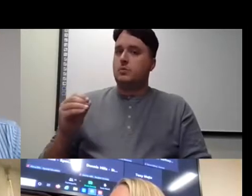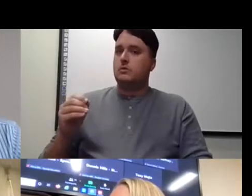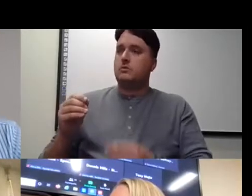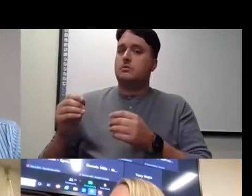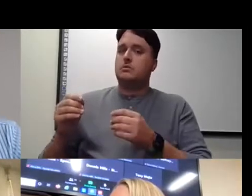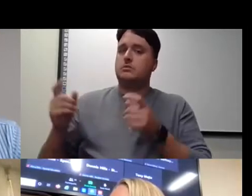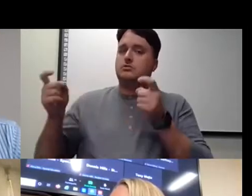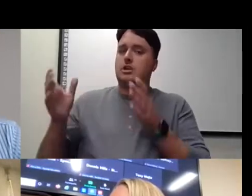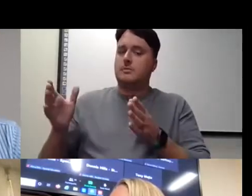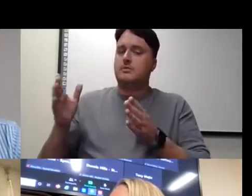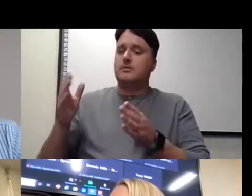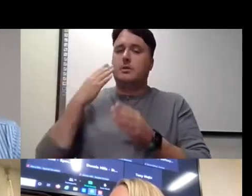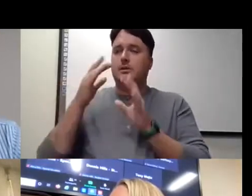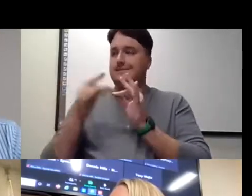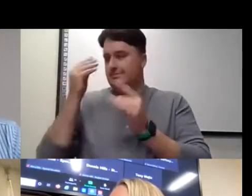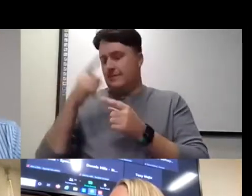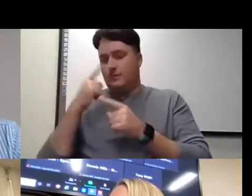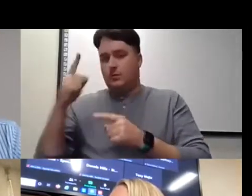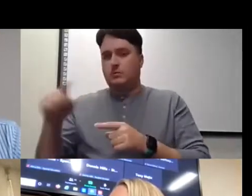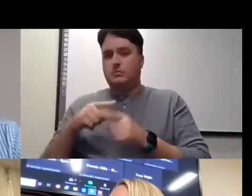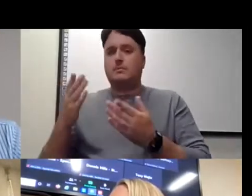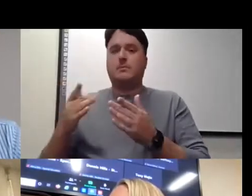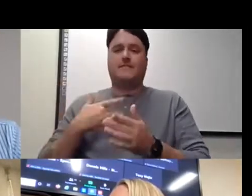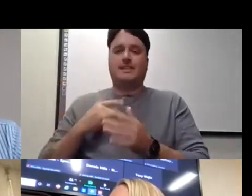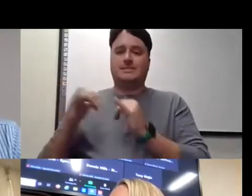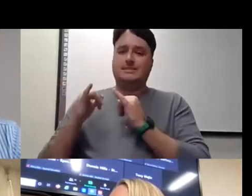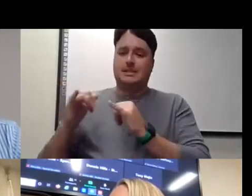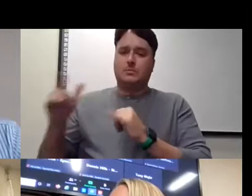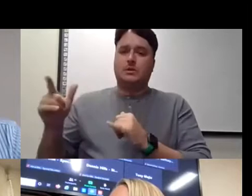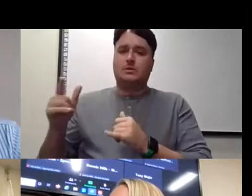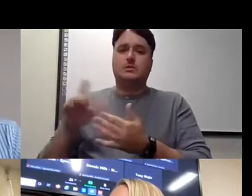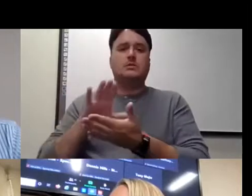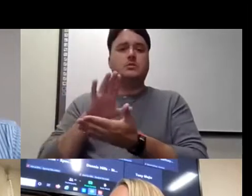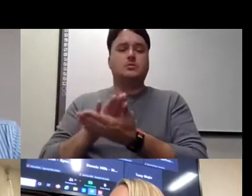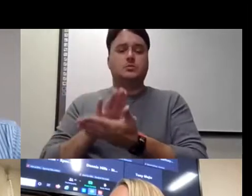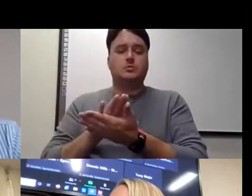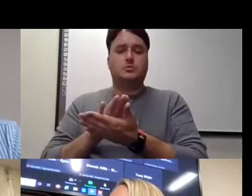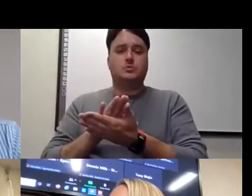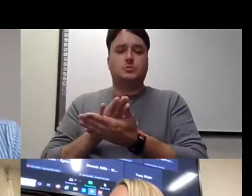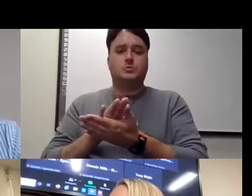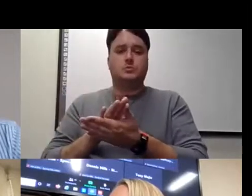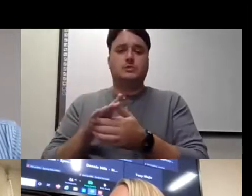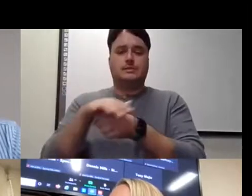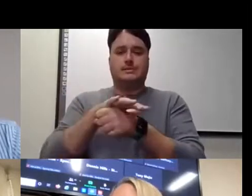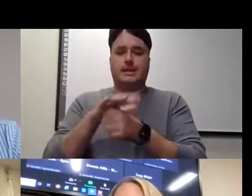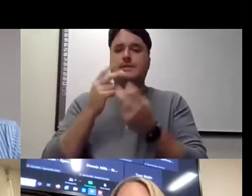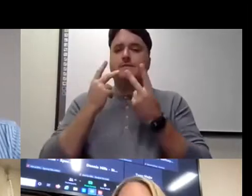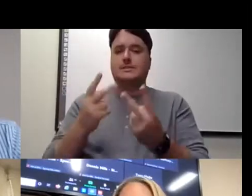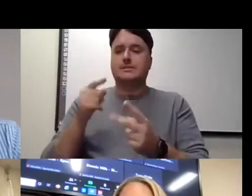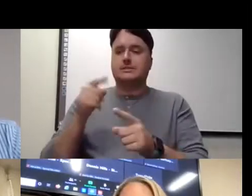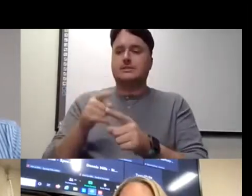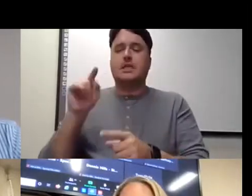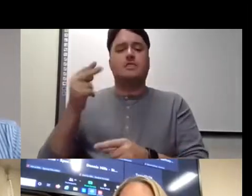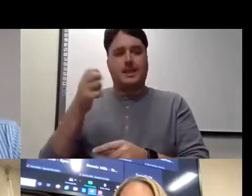I don't know if I've said this to you guys, but I know you probably feel the same way. Is like the school site visits is like the